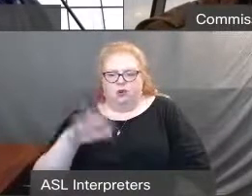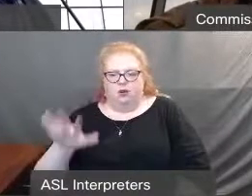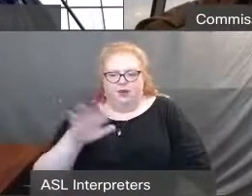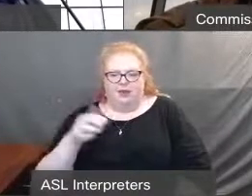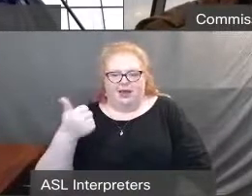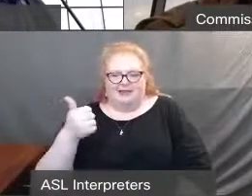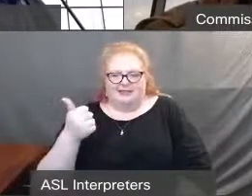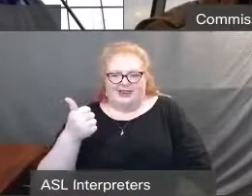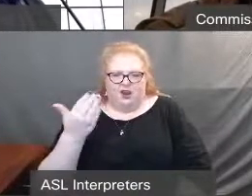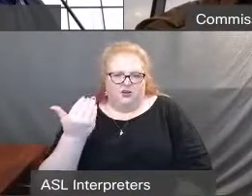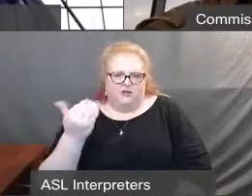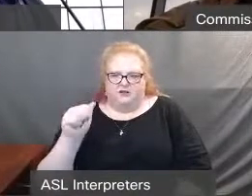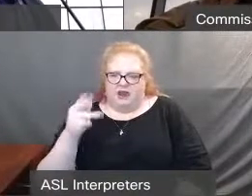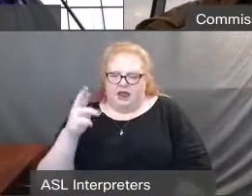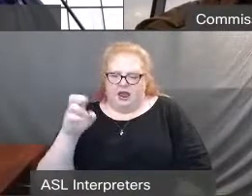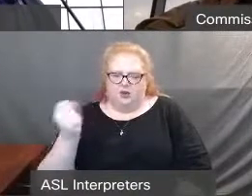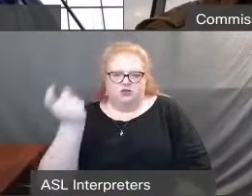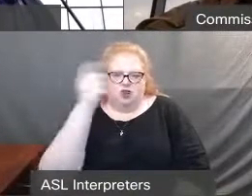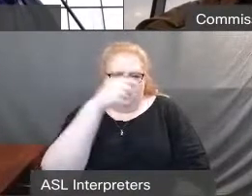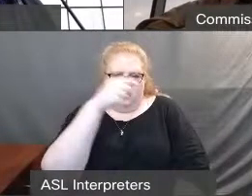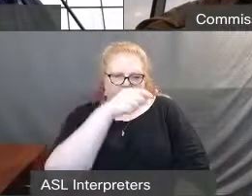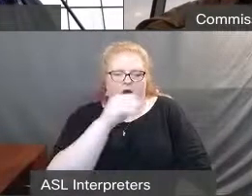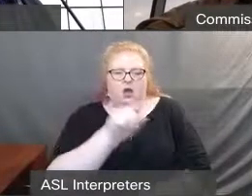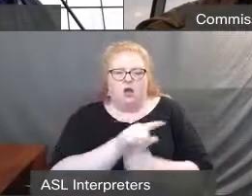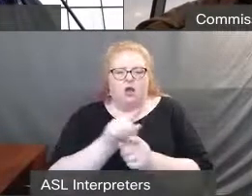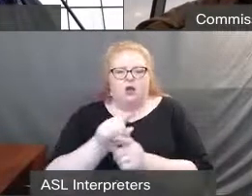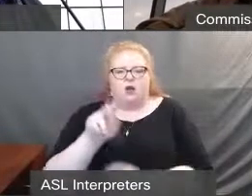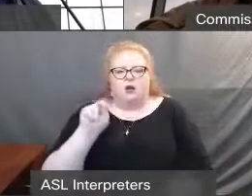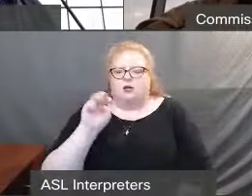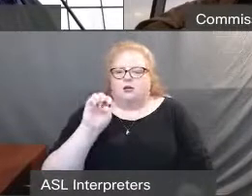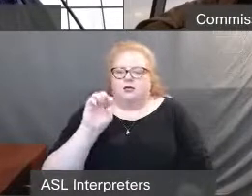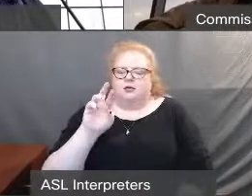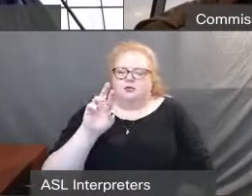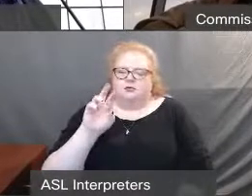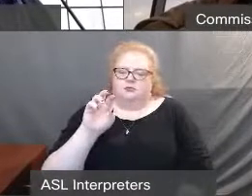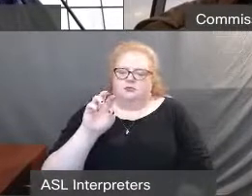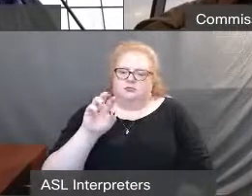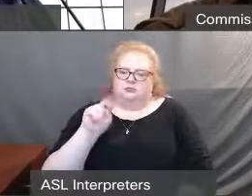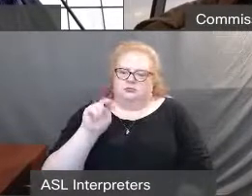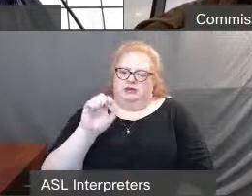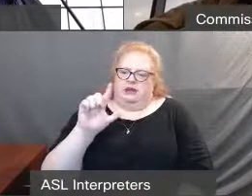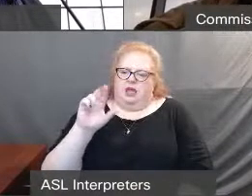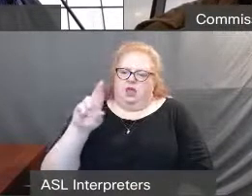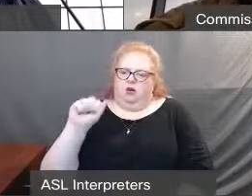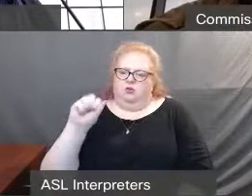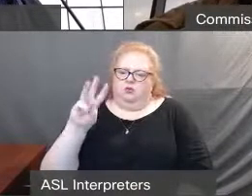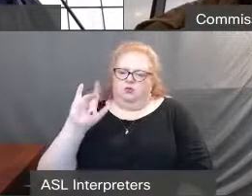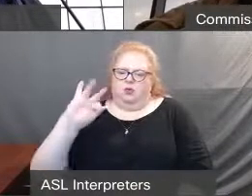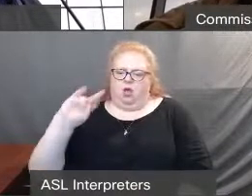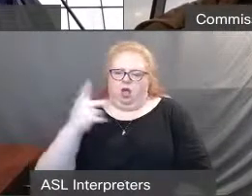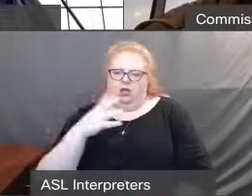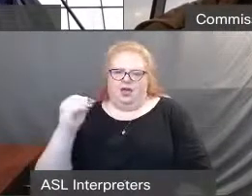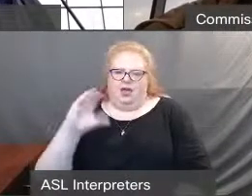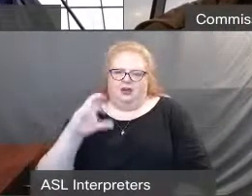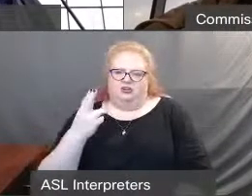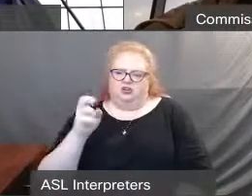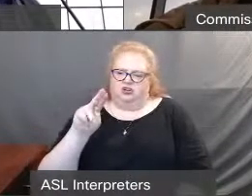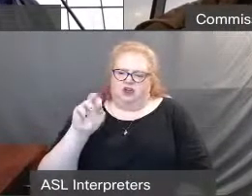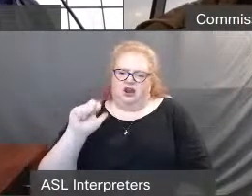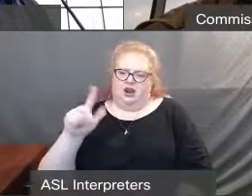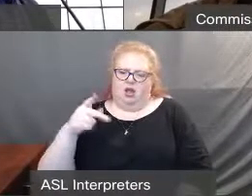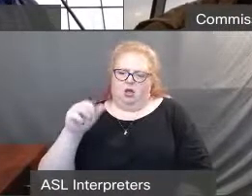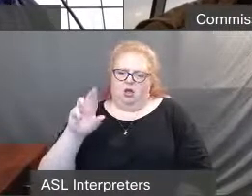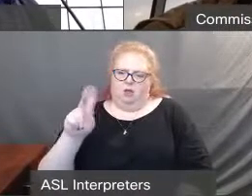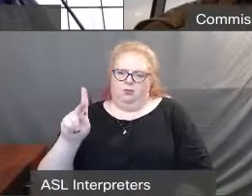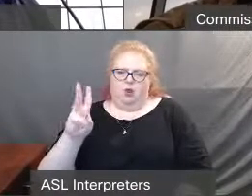is. And also the one at now Rawling and Chanel Parkway, which has just been, I'm not exactly sure what the development, if any,